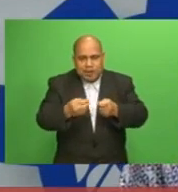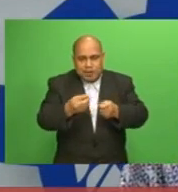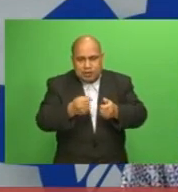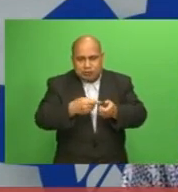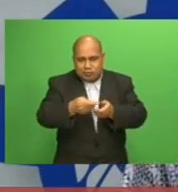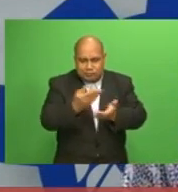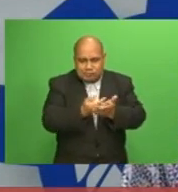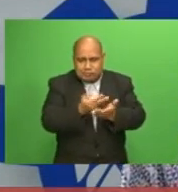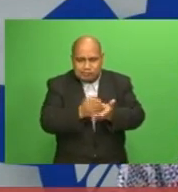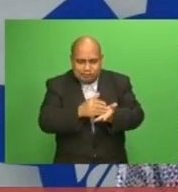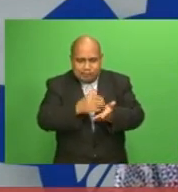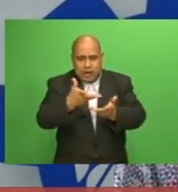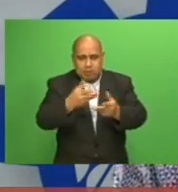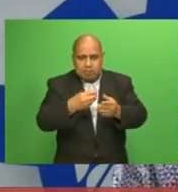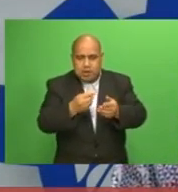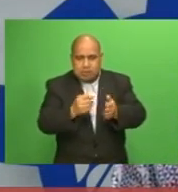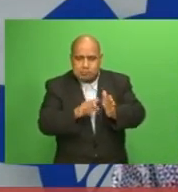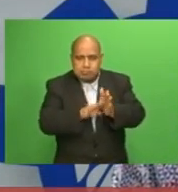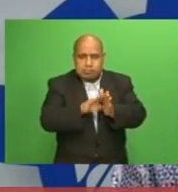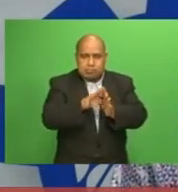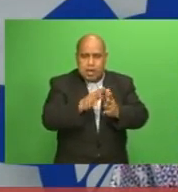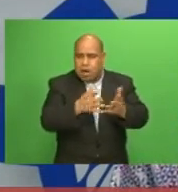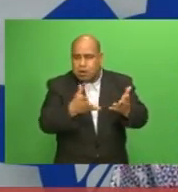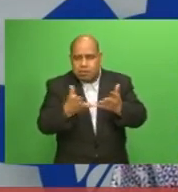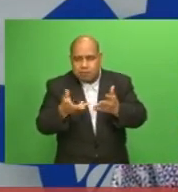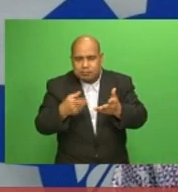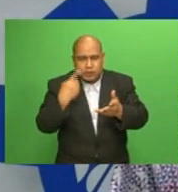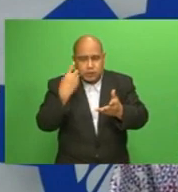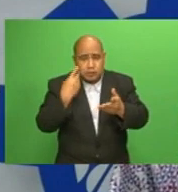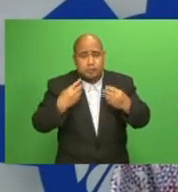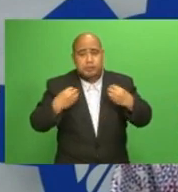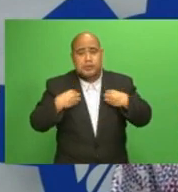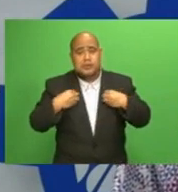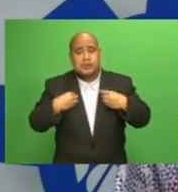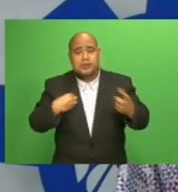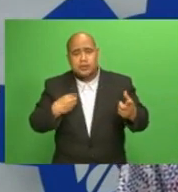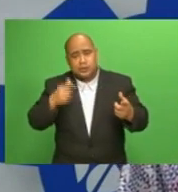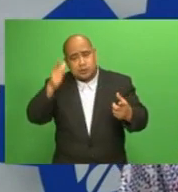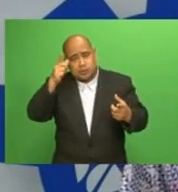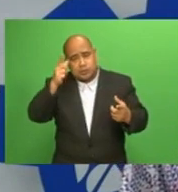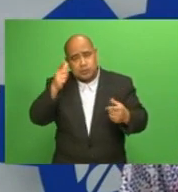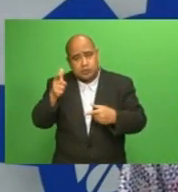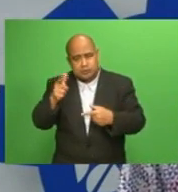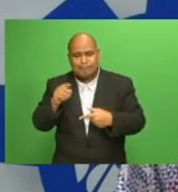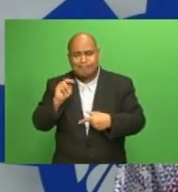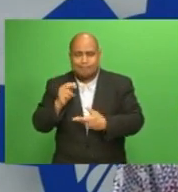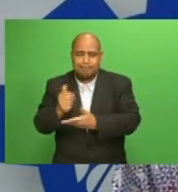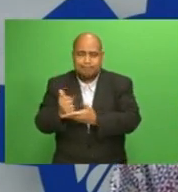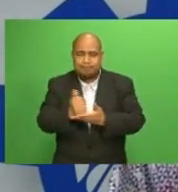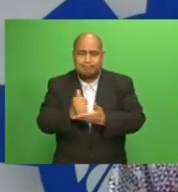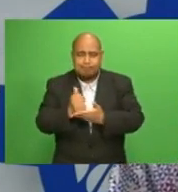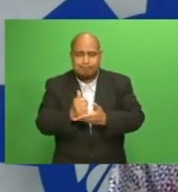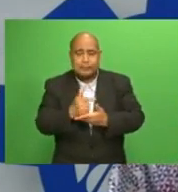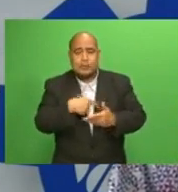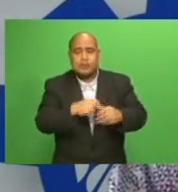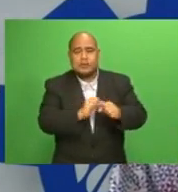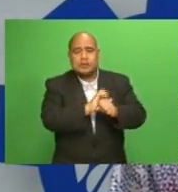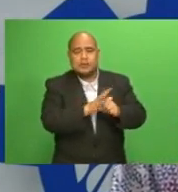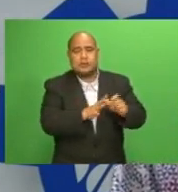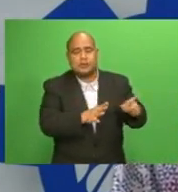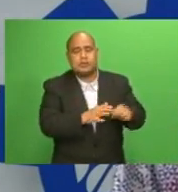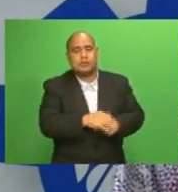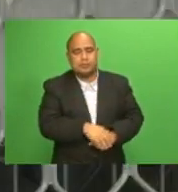and young business owners are in need of support due to the developments with regards to the COVID-19 pandemic and